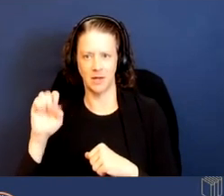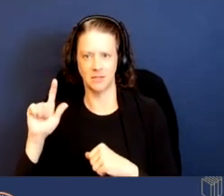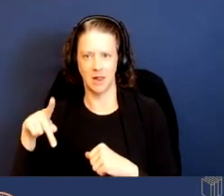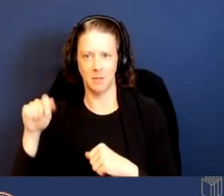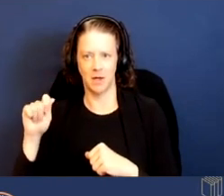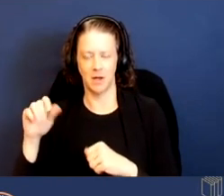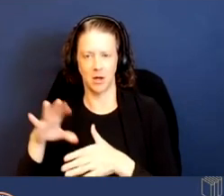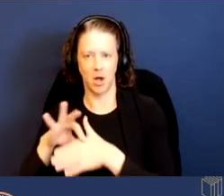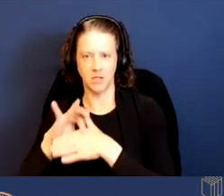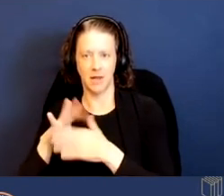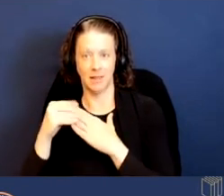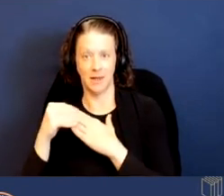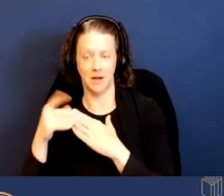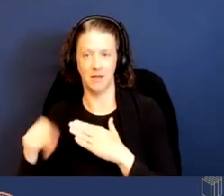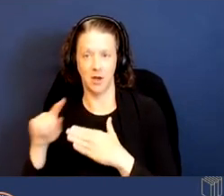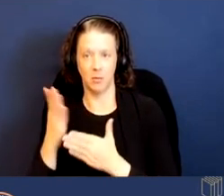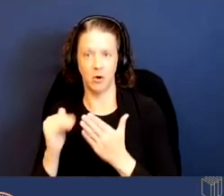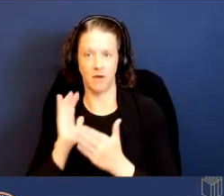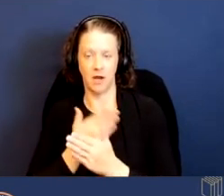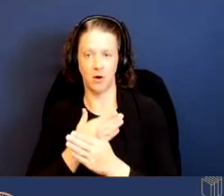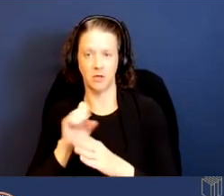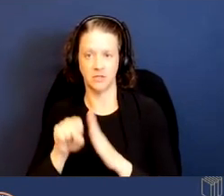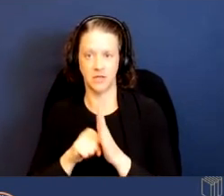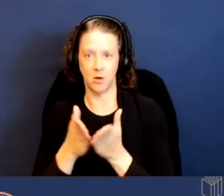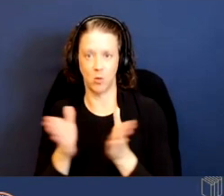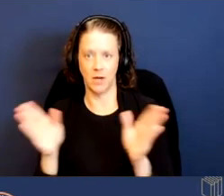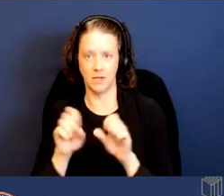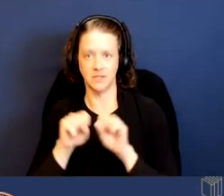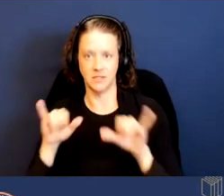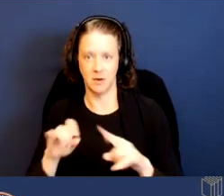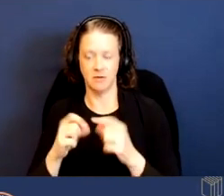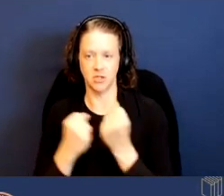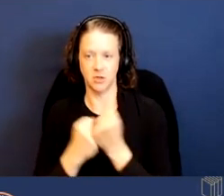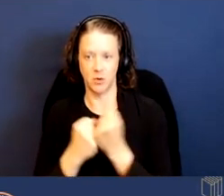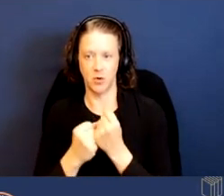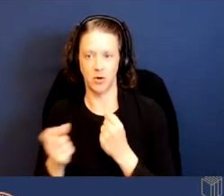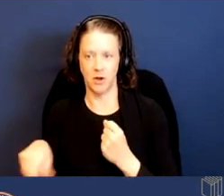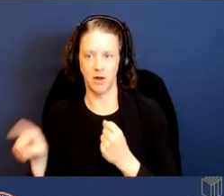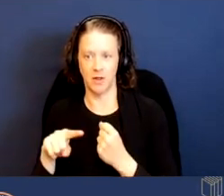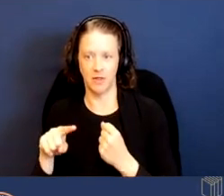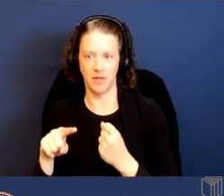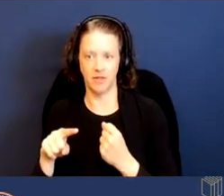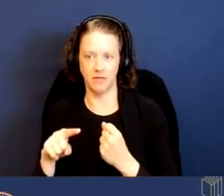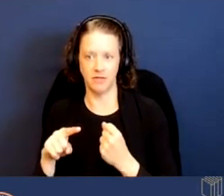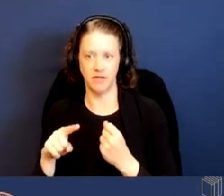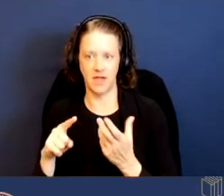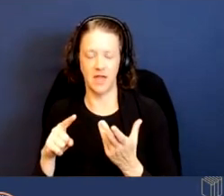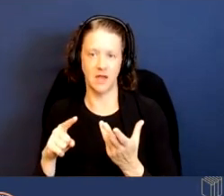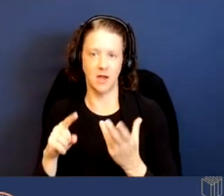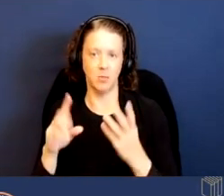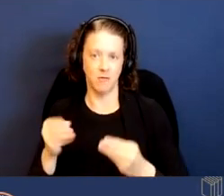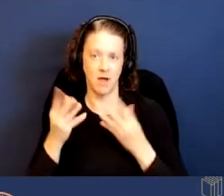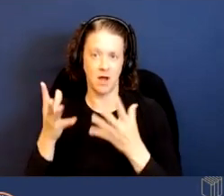part of our statewide system of support, and they provide really, I think, critical supports